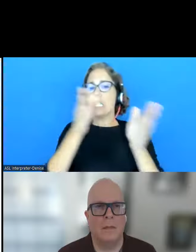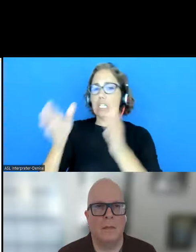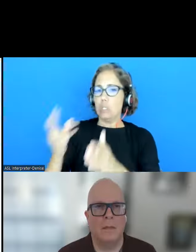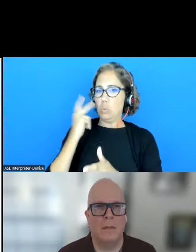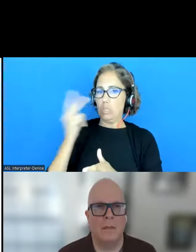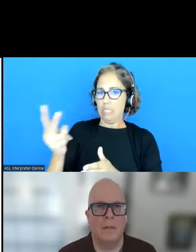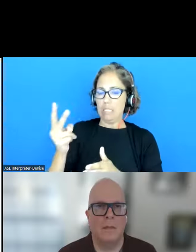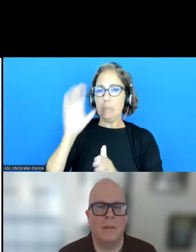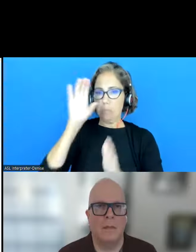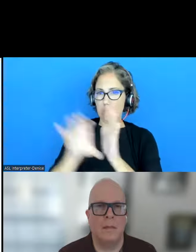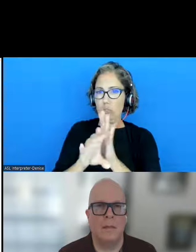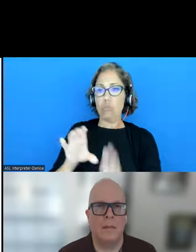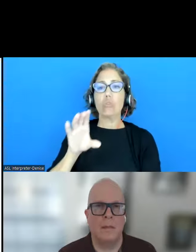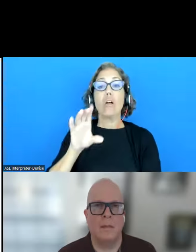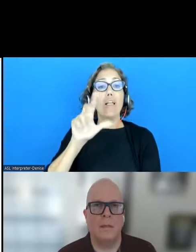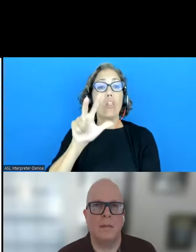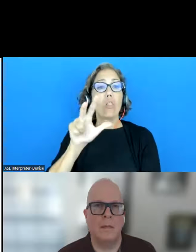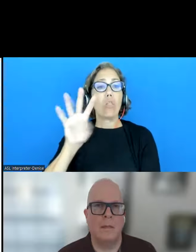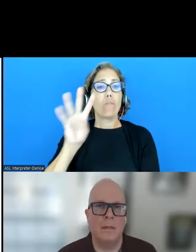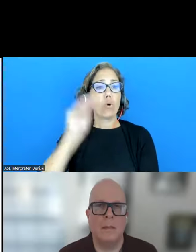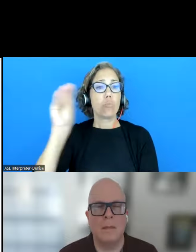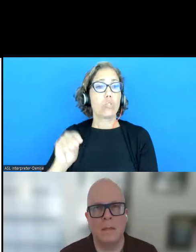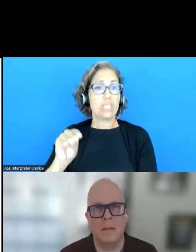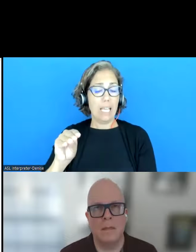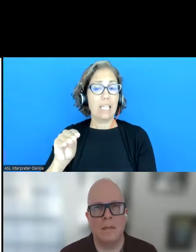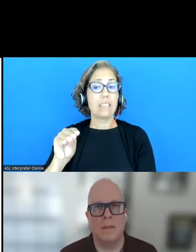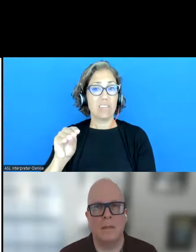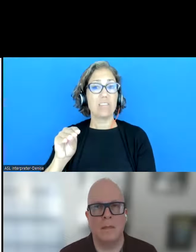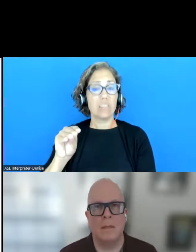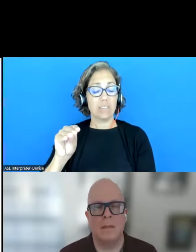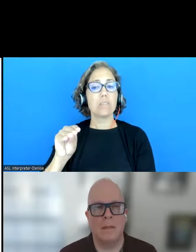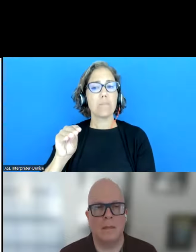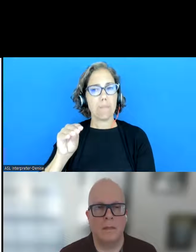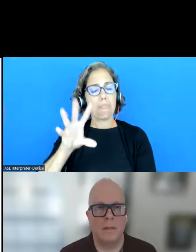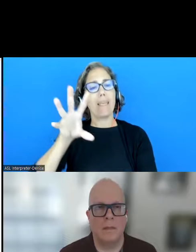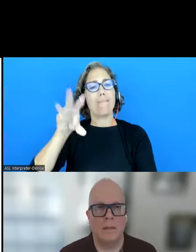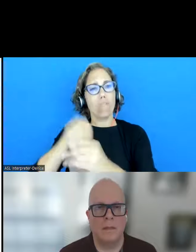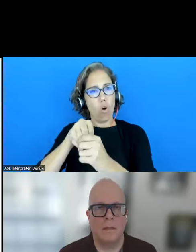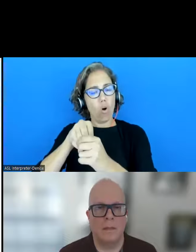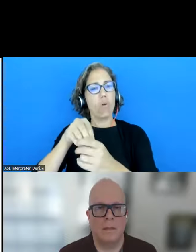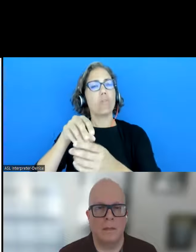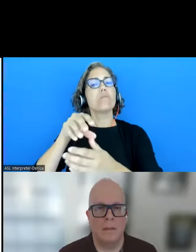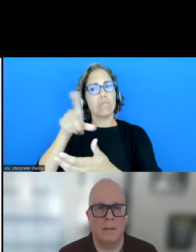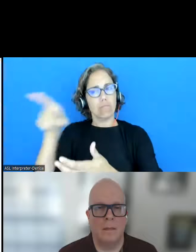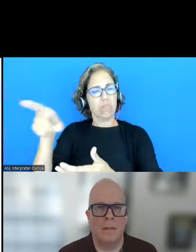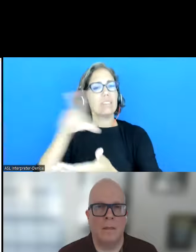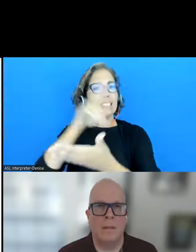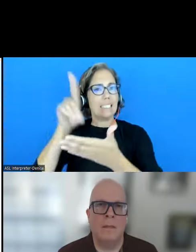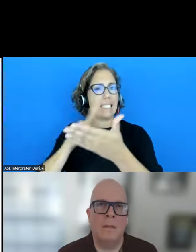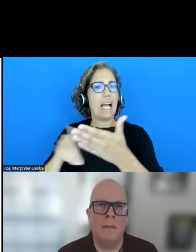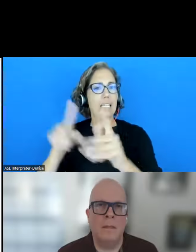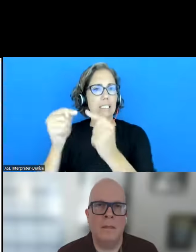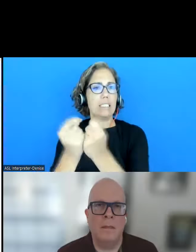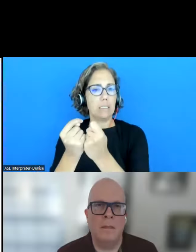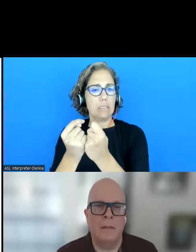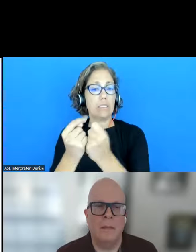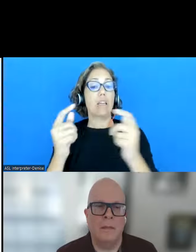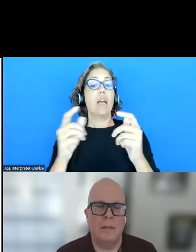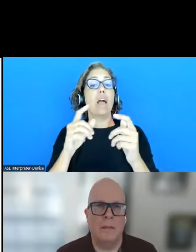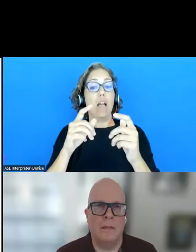of the criteria are involving the design team, and 37%